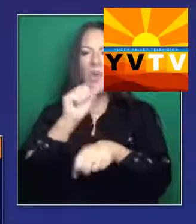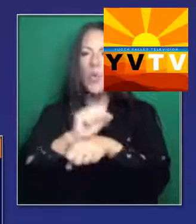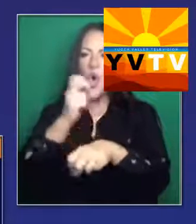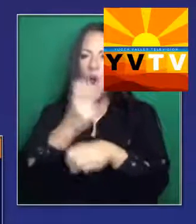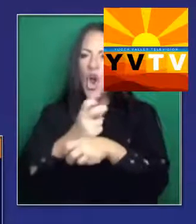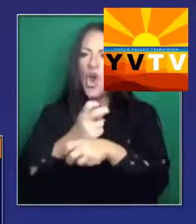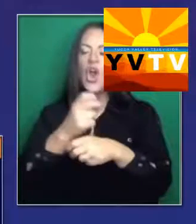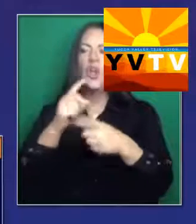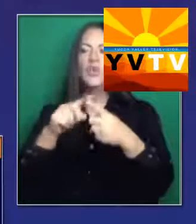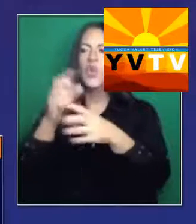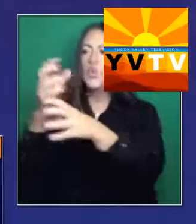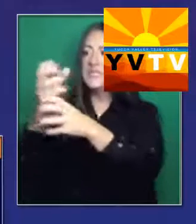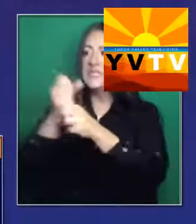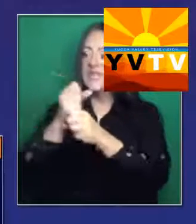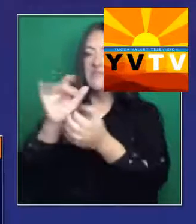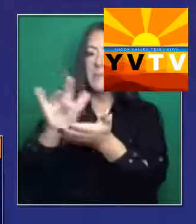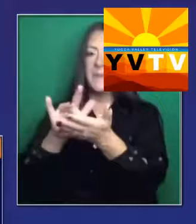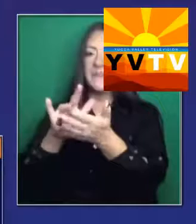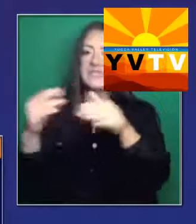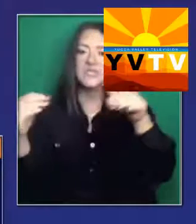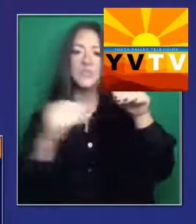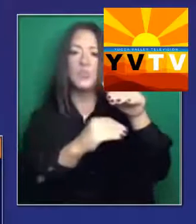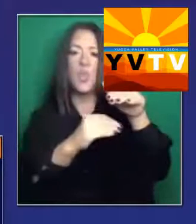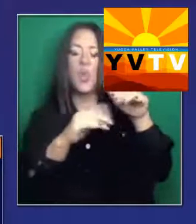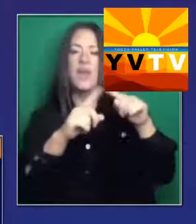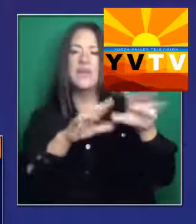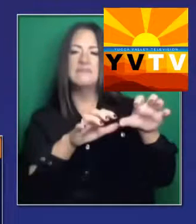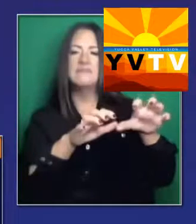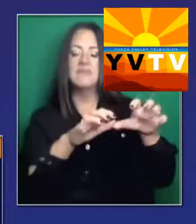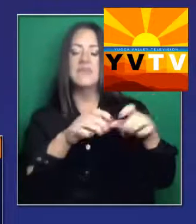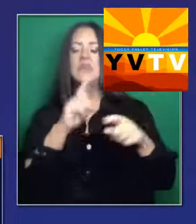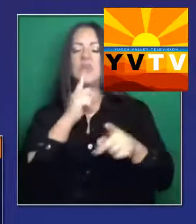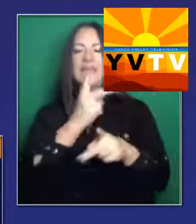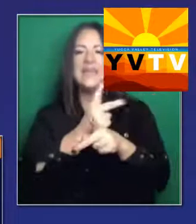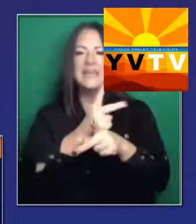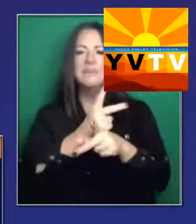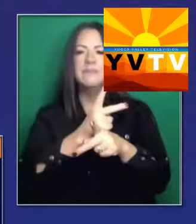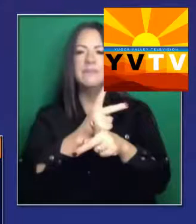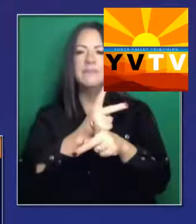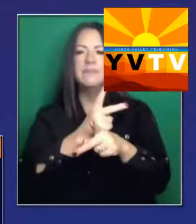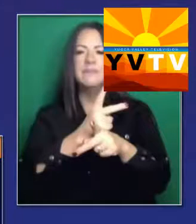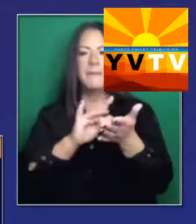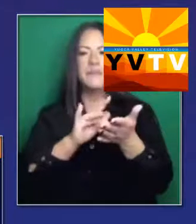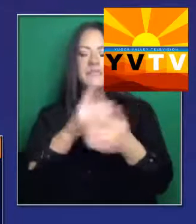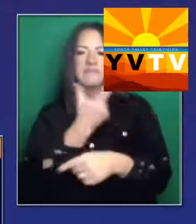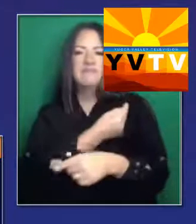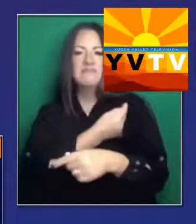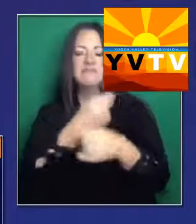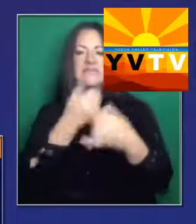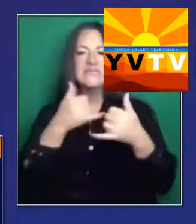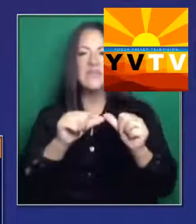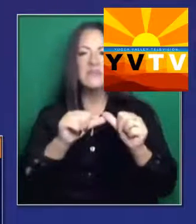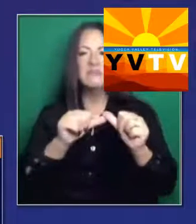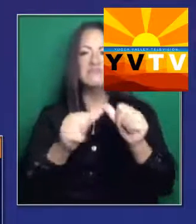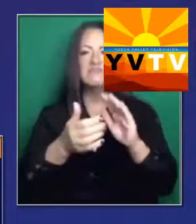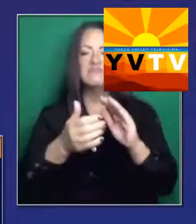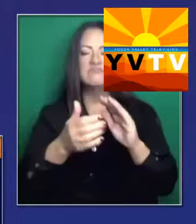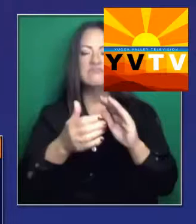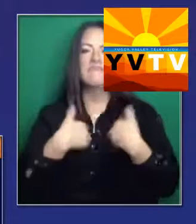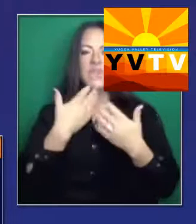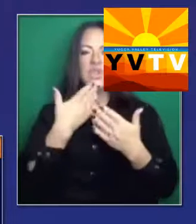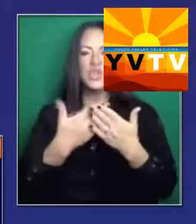issue with not just Pfizer, but also storage and cold needs as it relates to dry ice